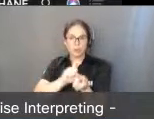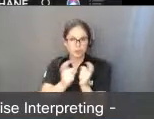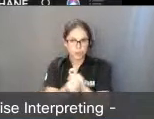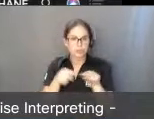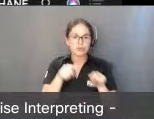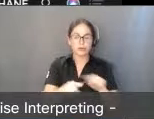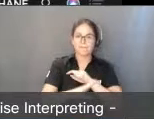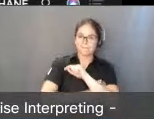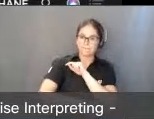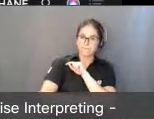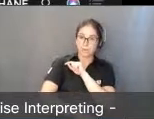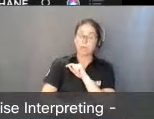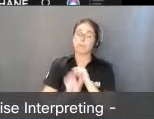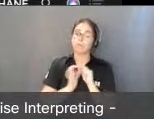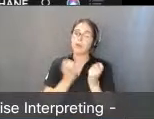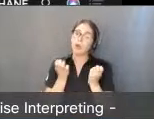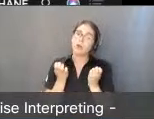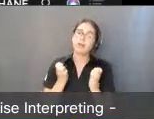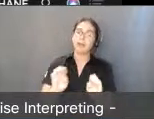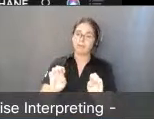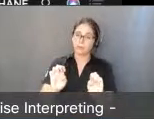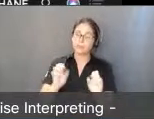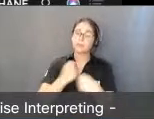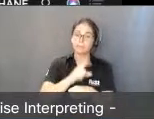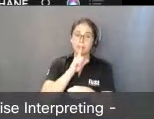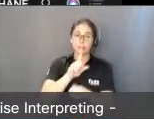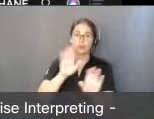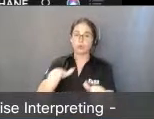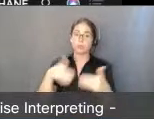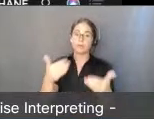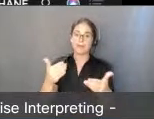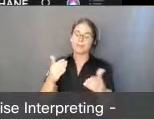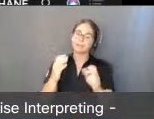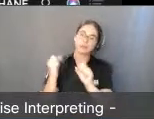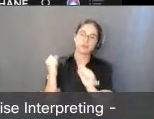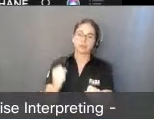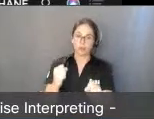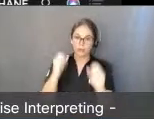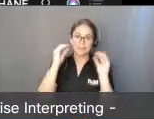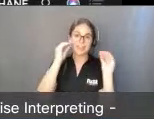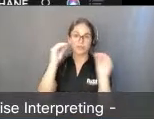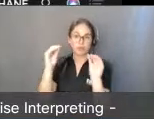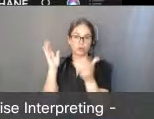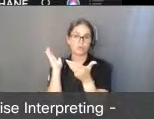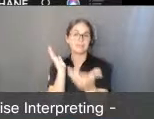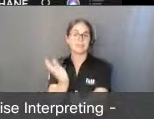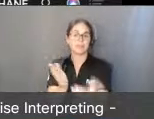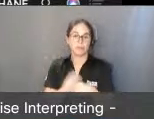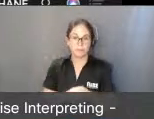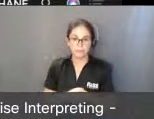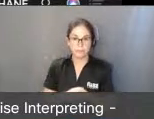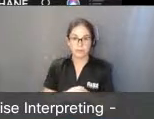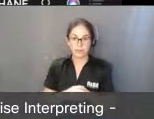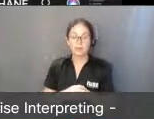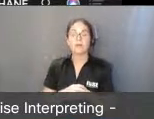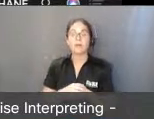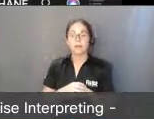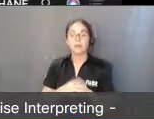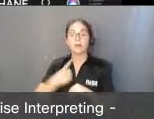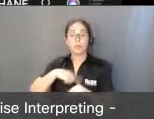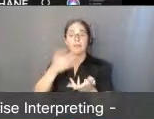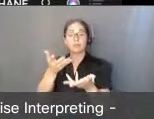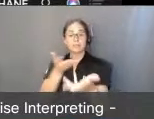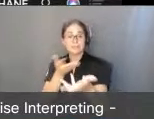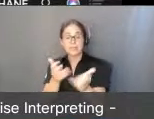our efforts involved making sure that we provide a solid instructional delivery model, which includes focused grade level content that would engage students on a